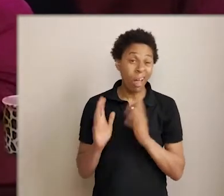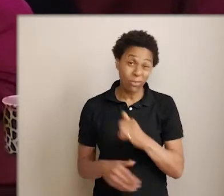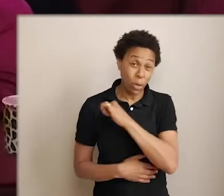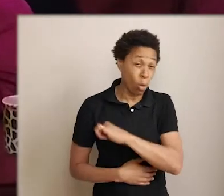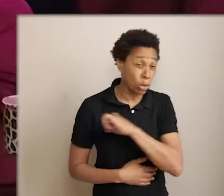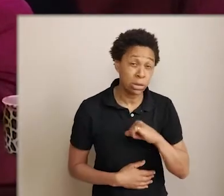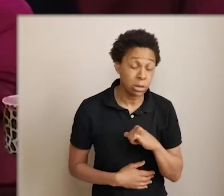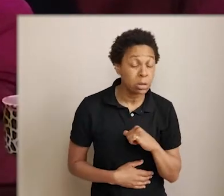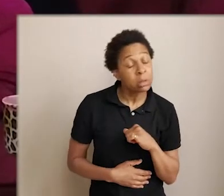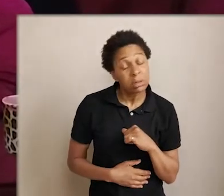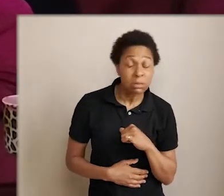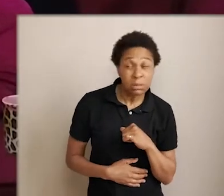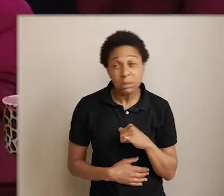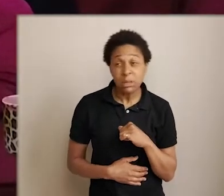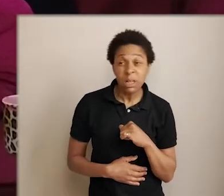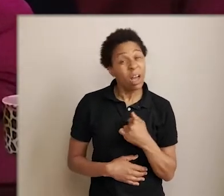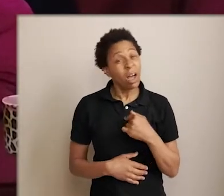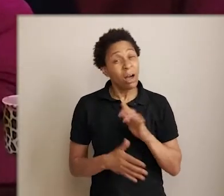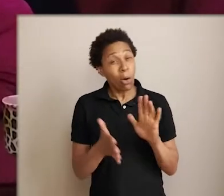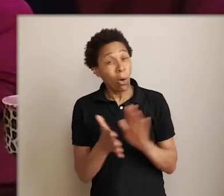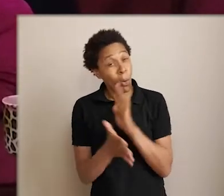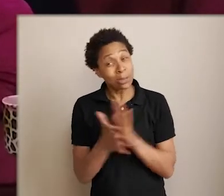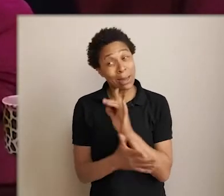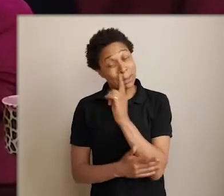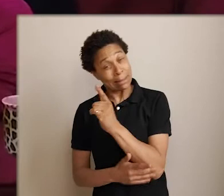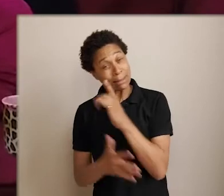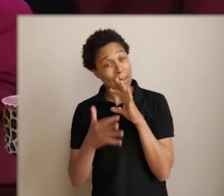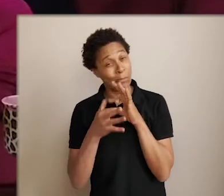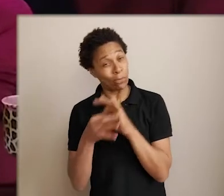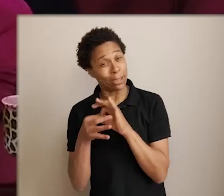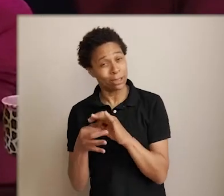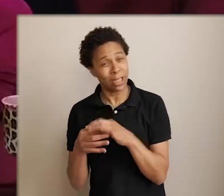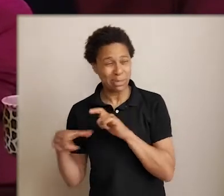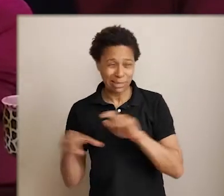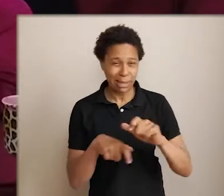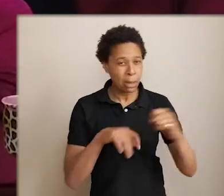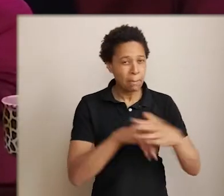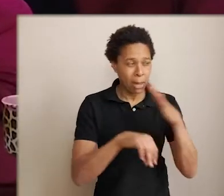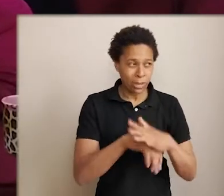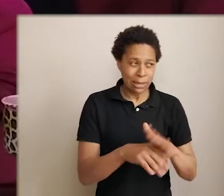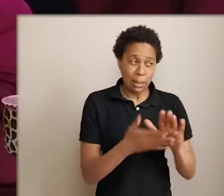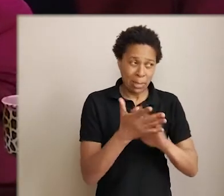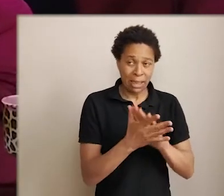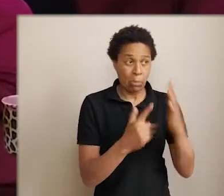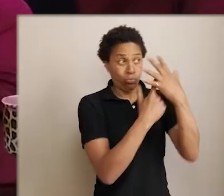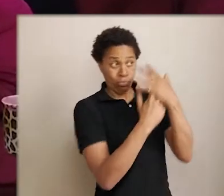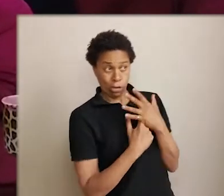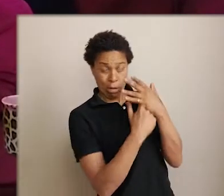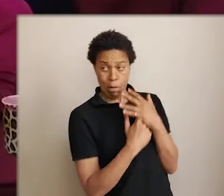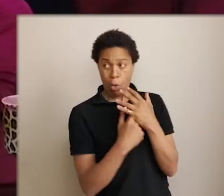that although I was happy in the new relationship and I was still married, which put a lot of pressure on both of